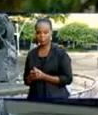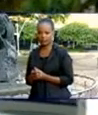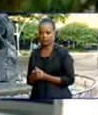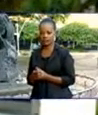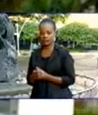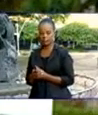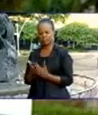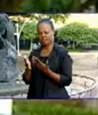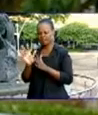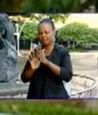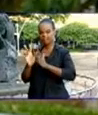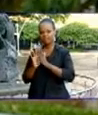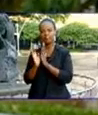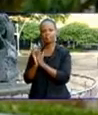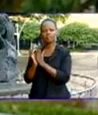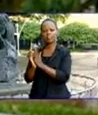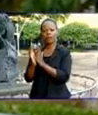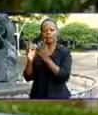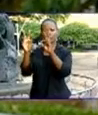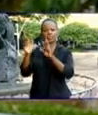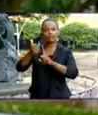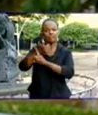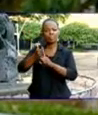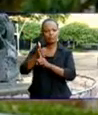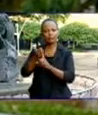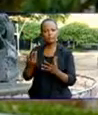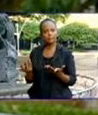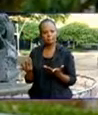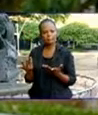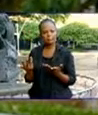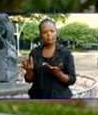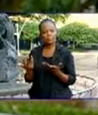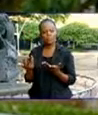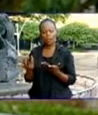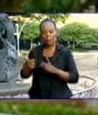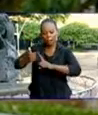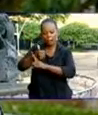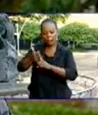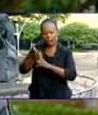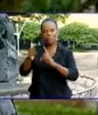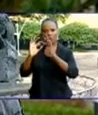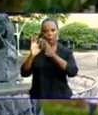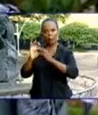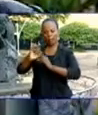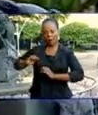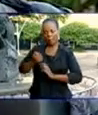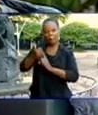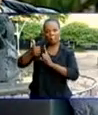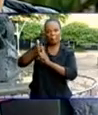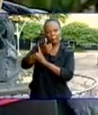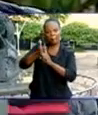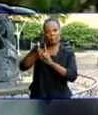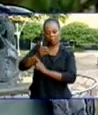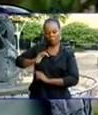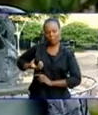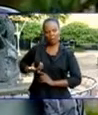a practical example. Would it be domestic abuse? Would it be child abuse? Just in terms of that, what are